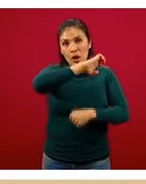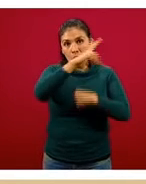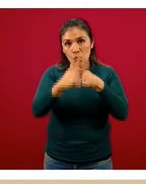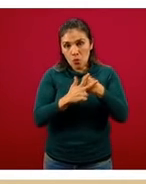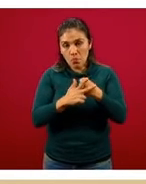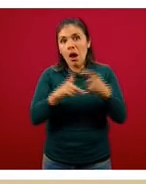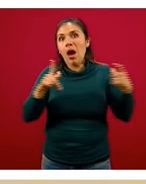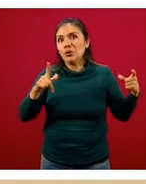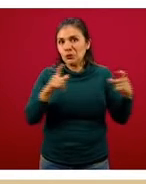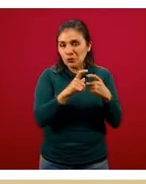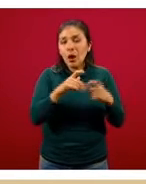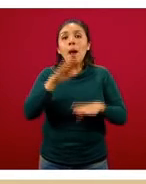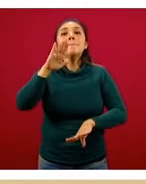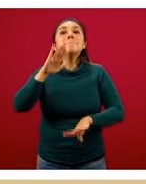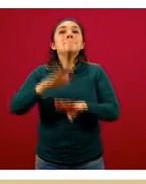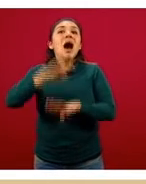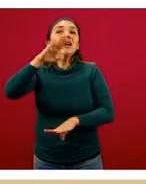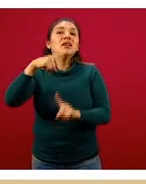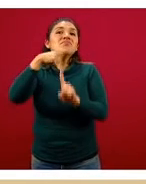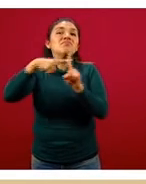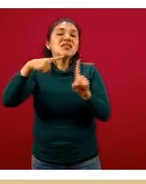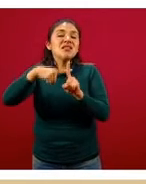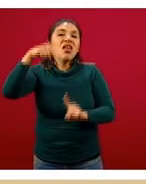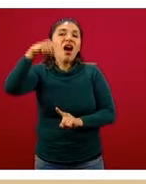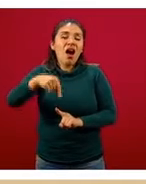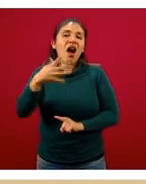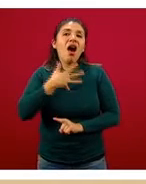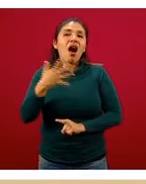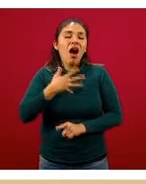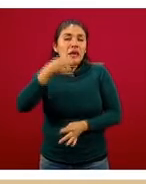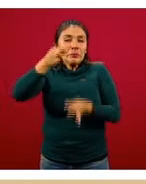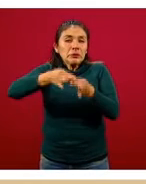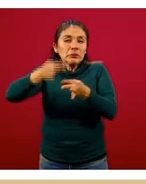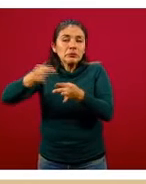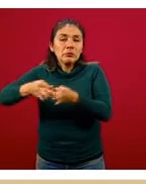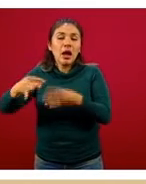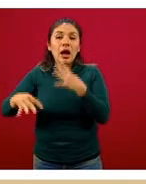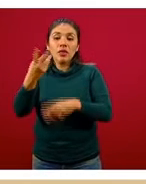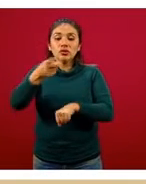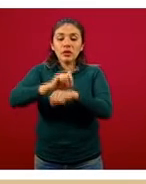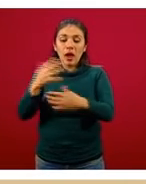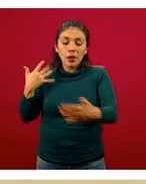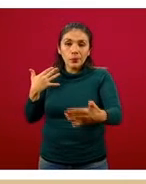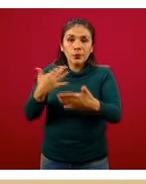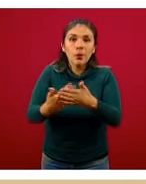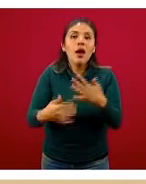Worldwide we're looking at a 31%, and 34% is the representation of the European Union,